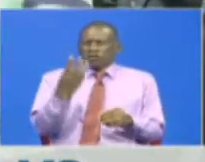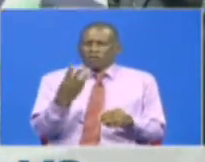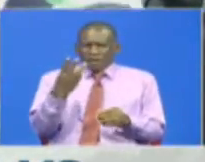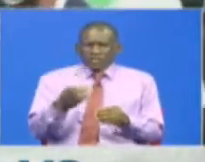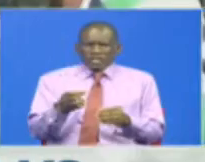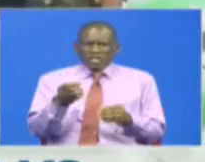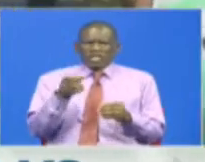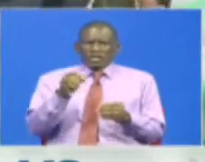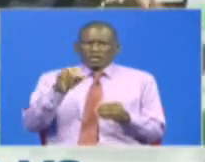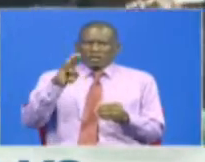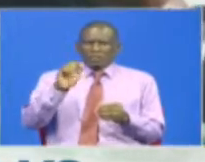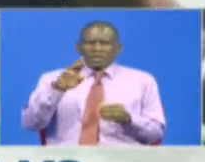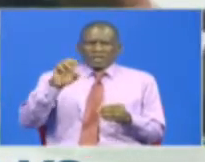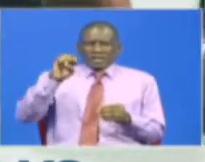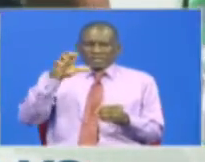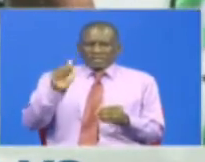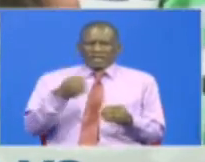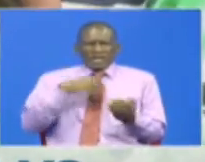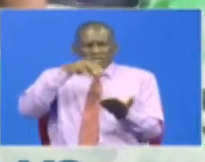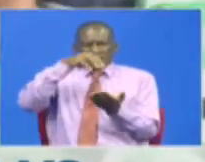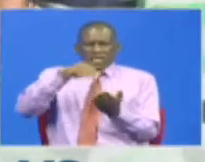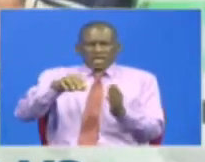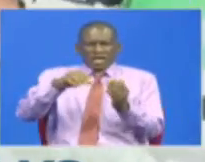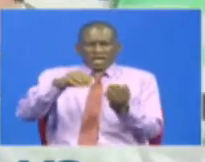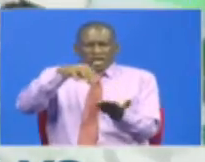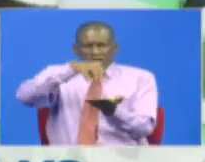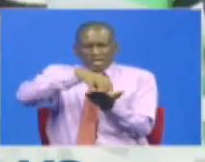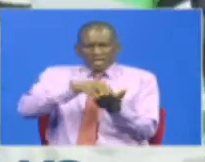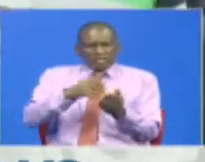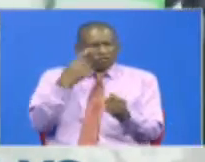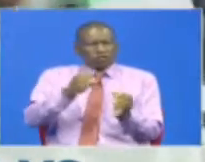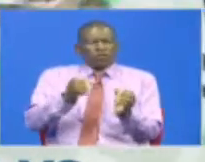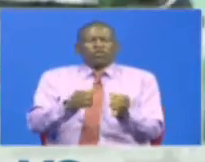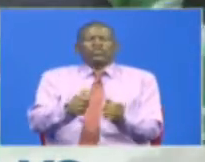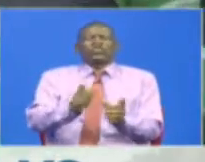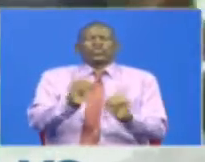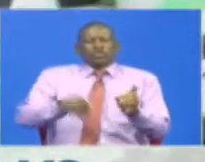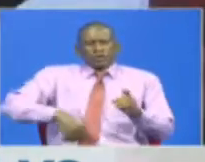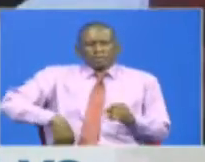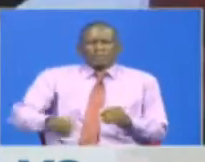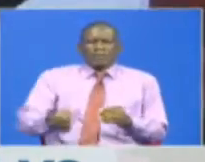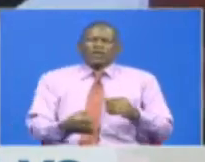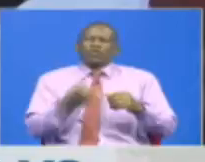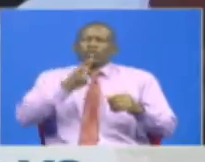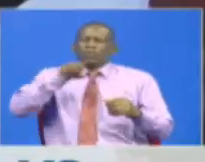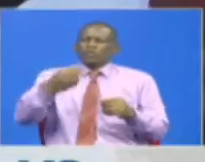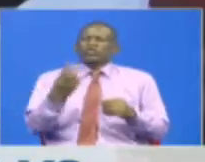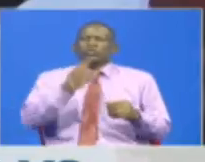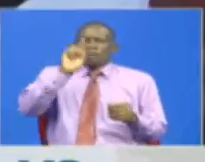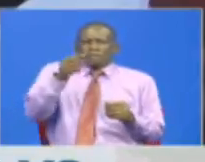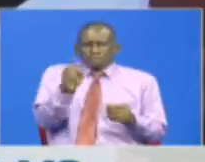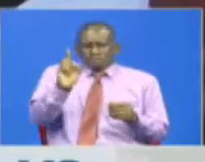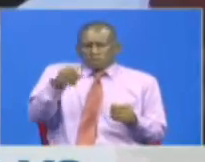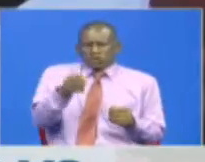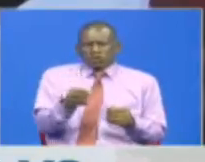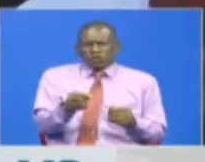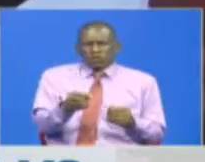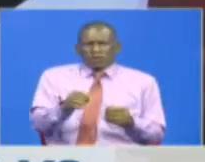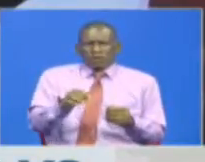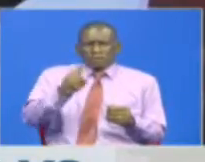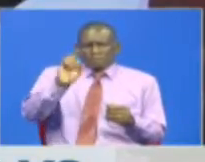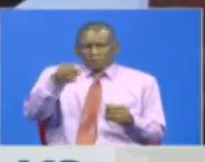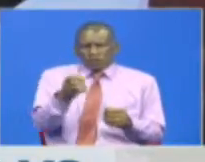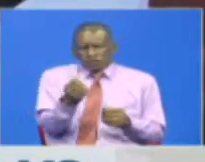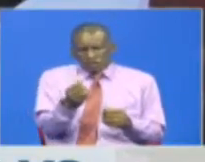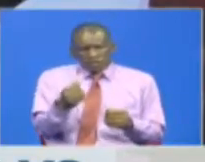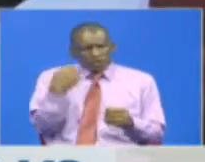suit after failing to pay a 4.2 million shillings debt owed to Smart Cars Limited and Car City Limited for a personal